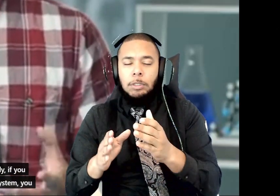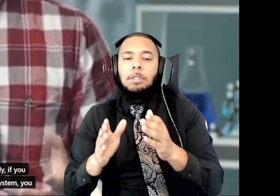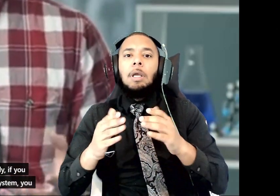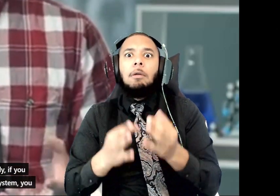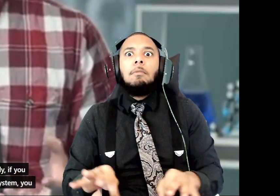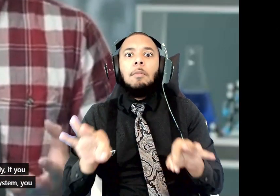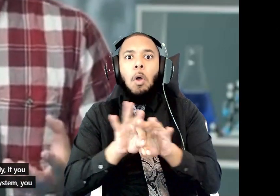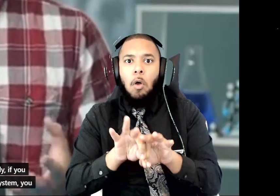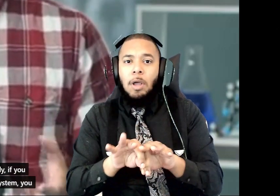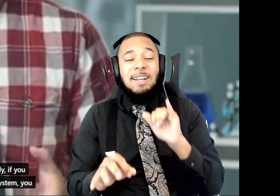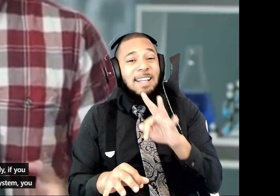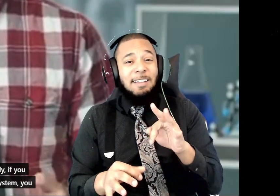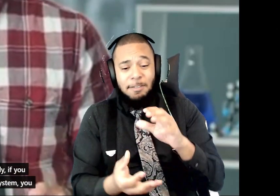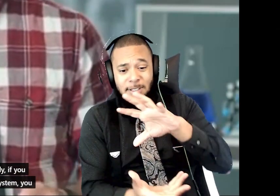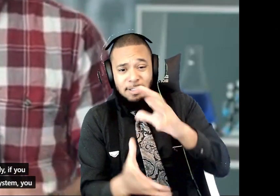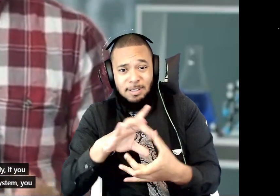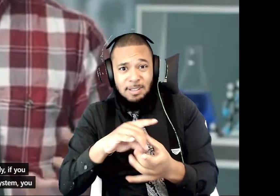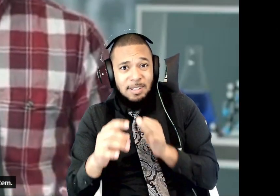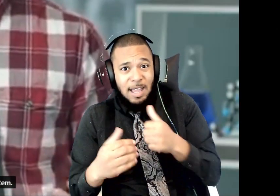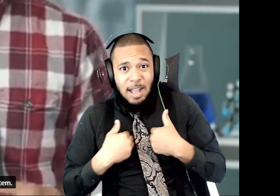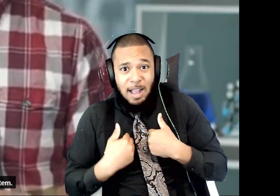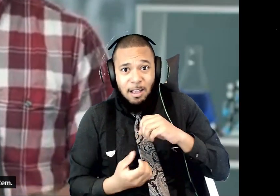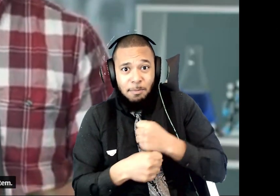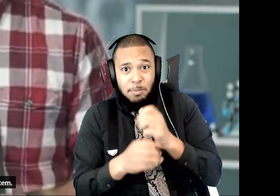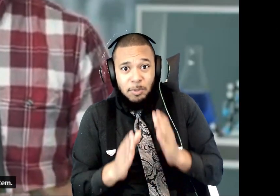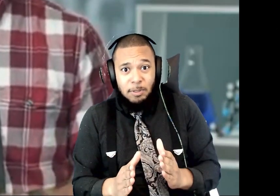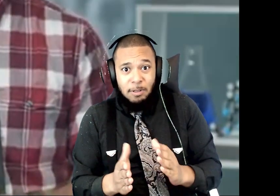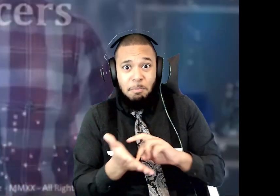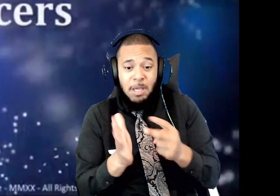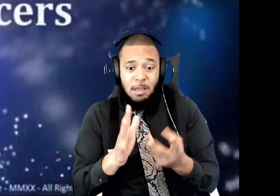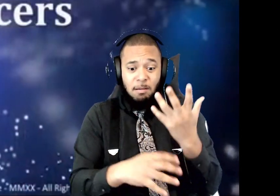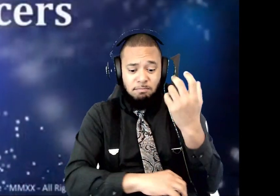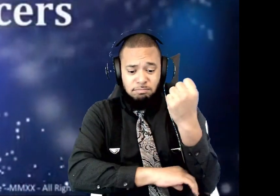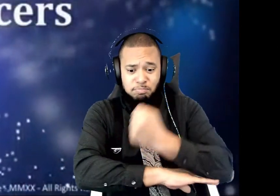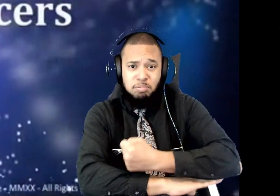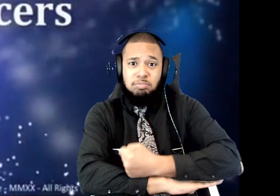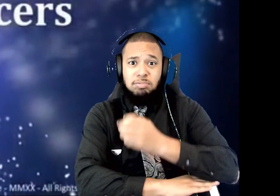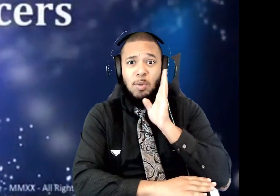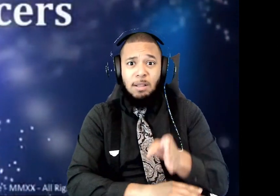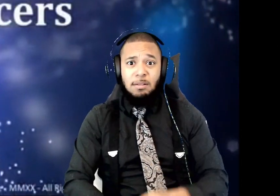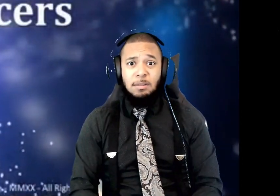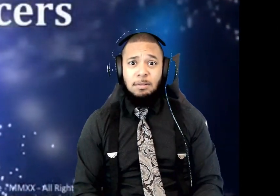if you don't have them in an ecosystem, you don't have an ecosystem.